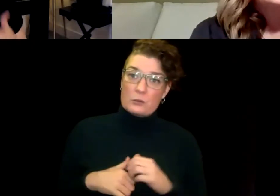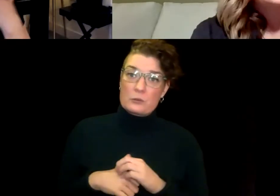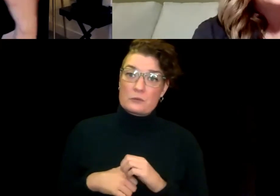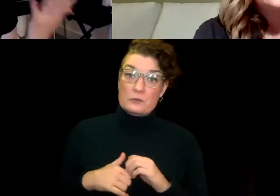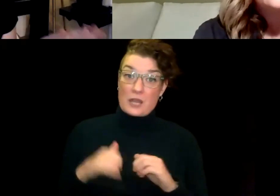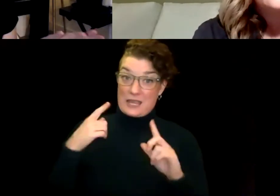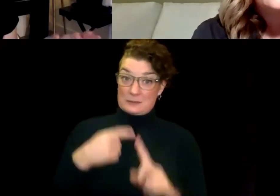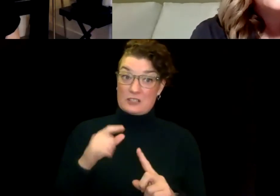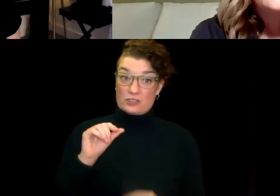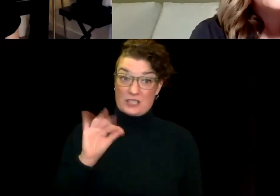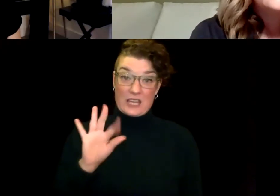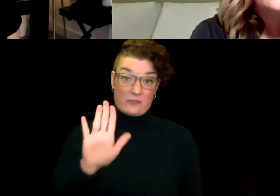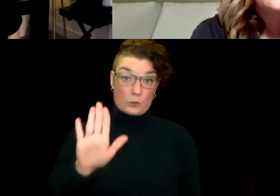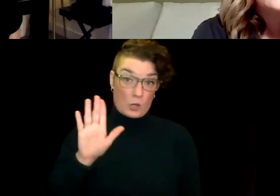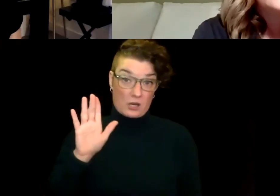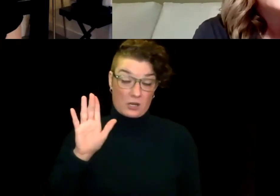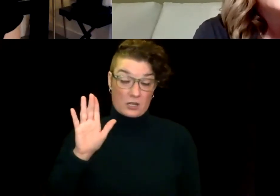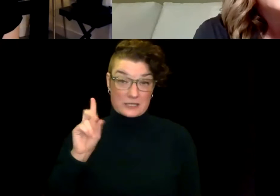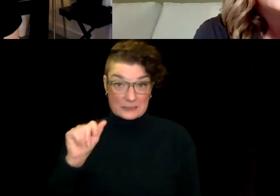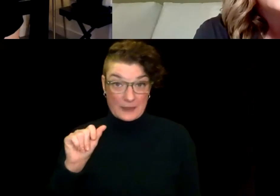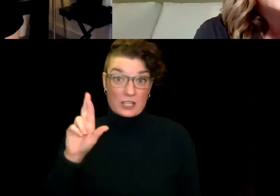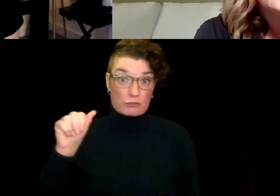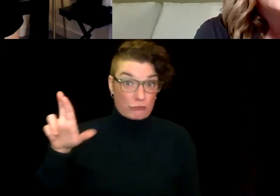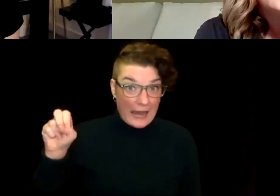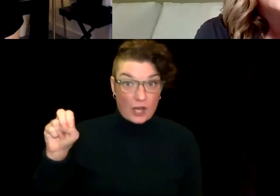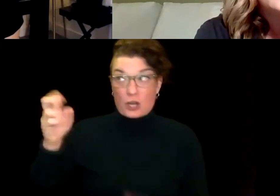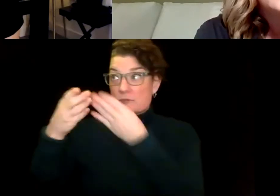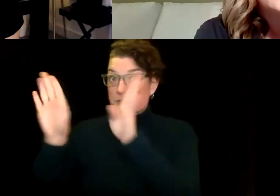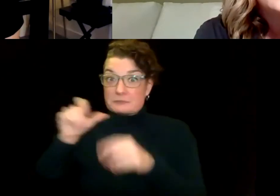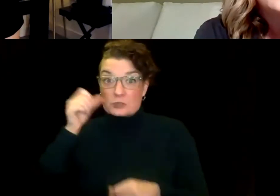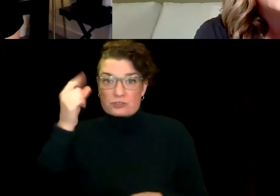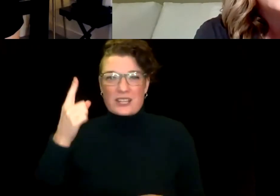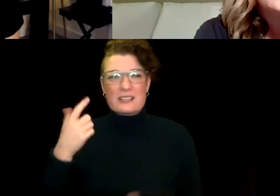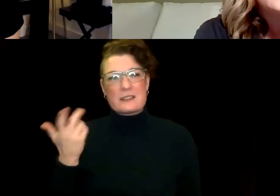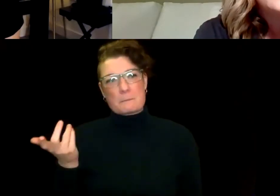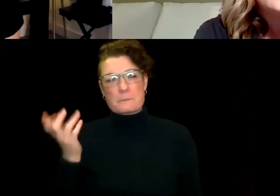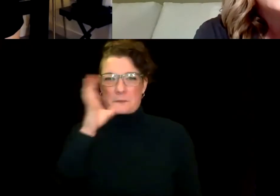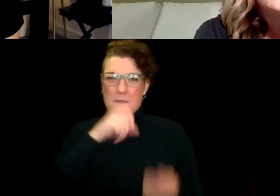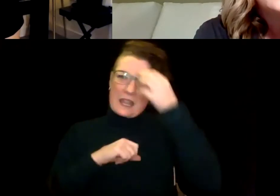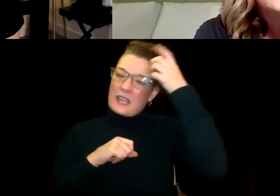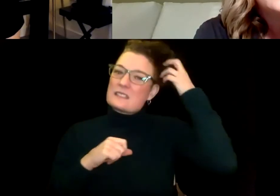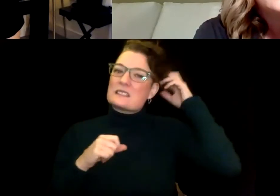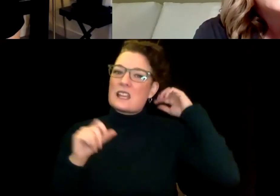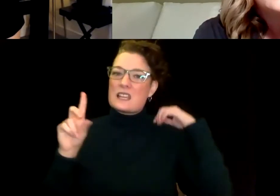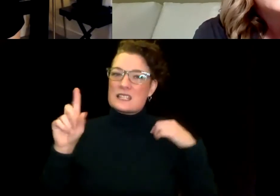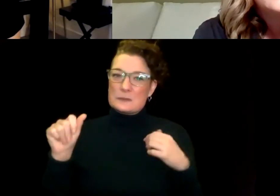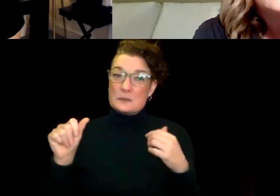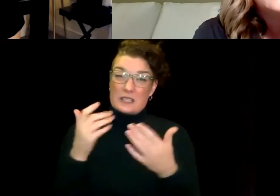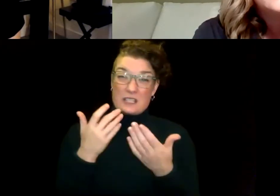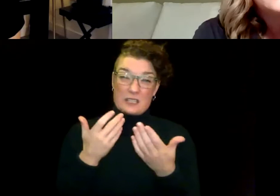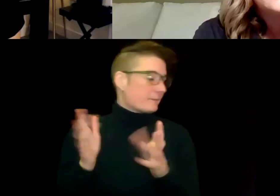especially if you have something that's rare or misunderstood. I guess that there were sort of downsides to social media or limits to social media.